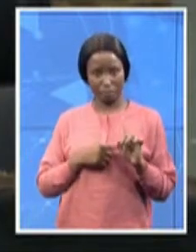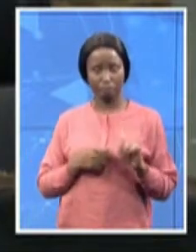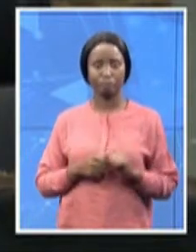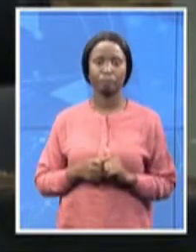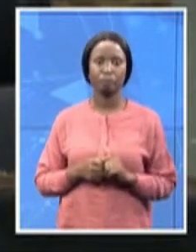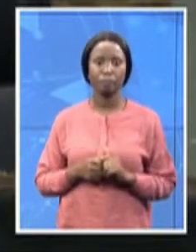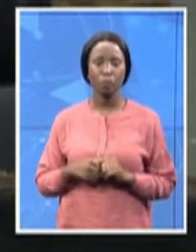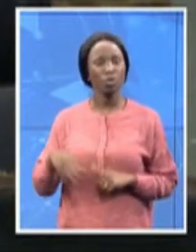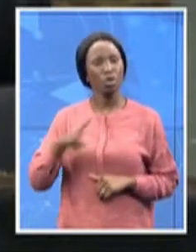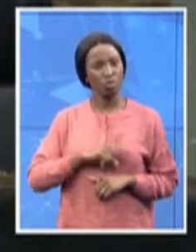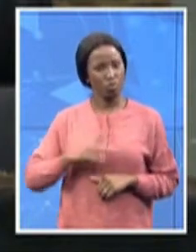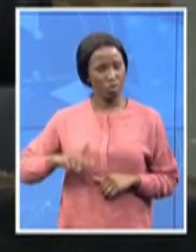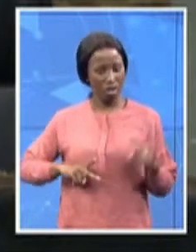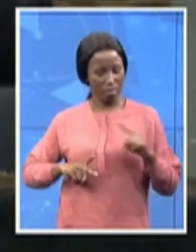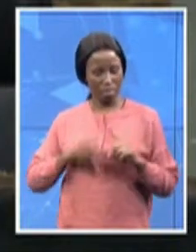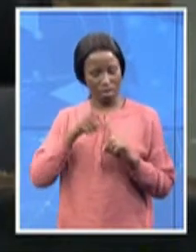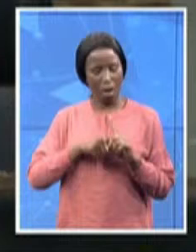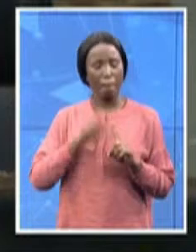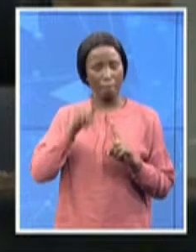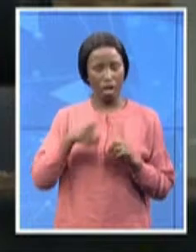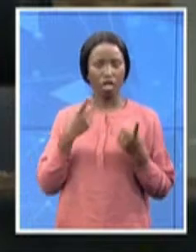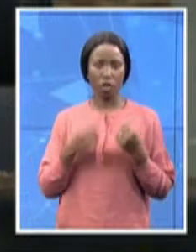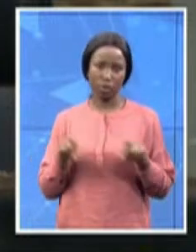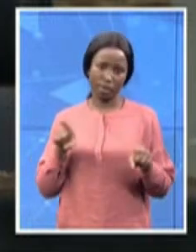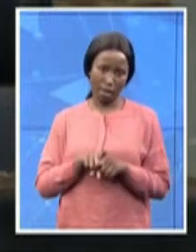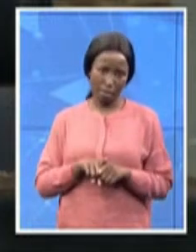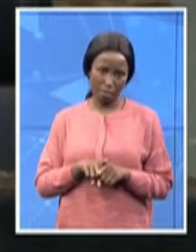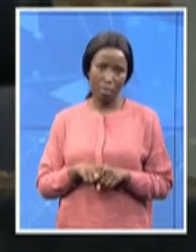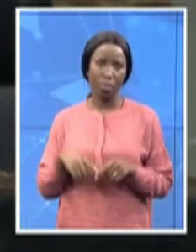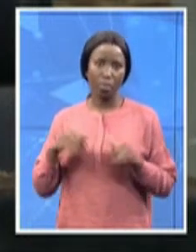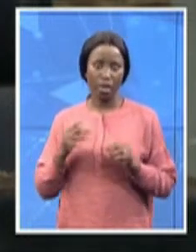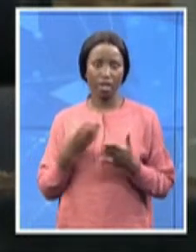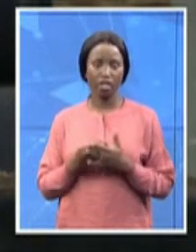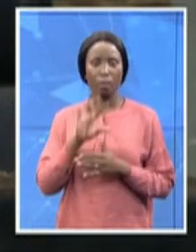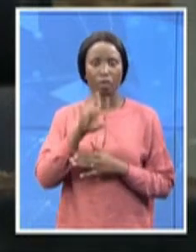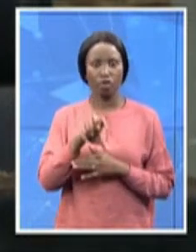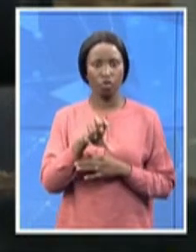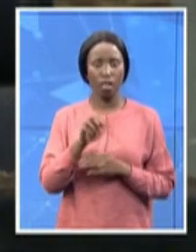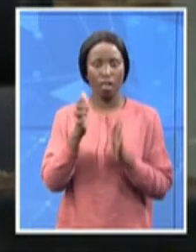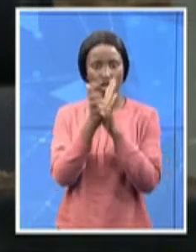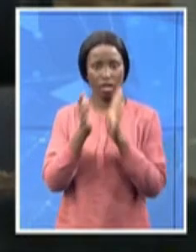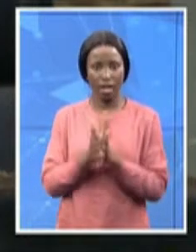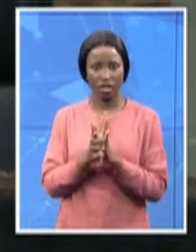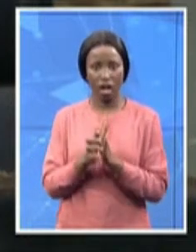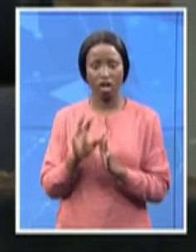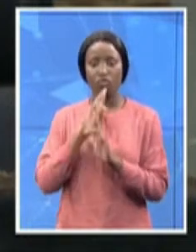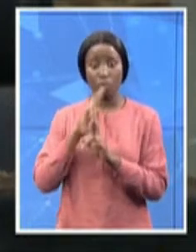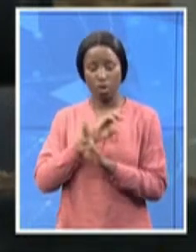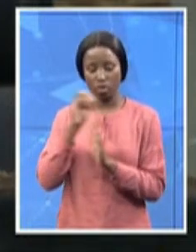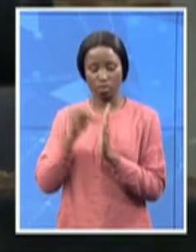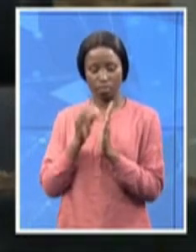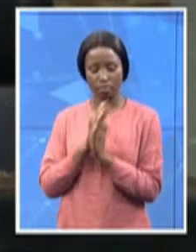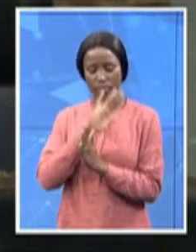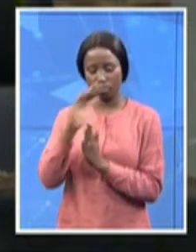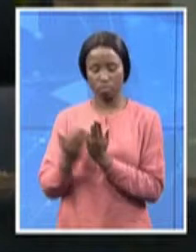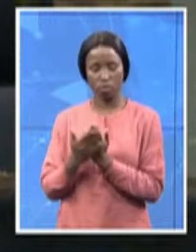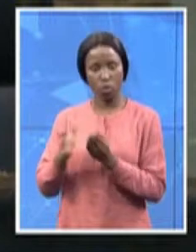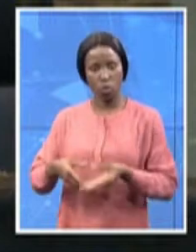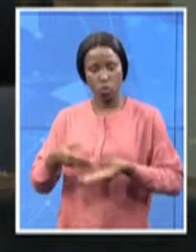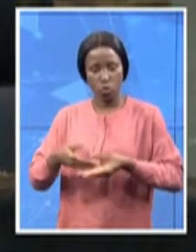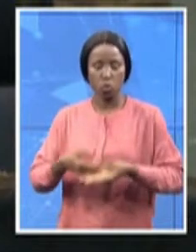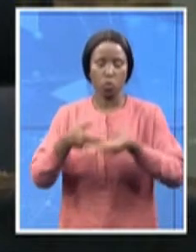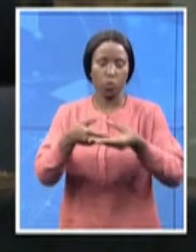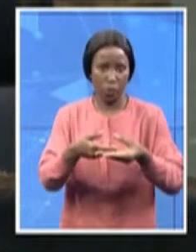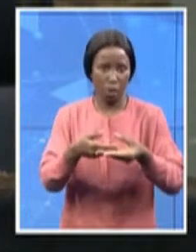the relevant provincial legislature. However, Section 3 is